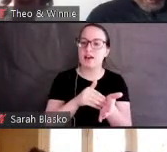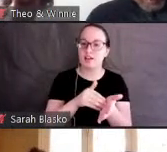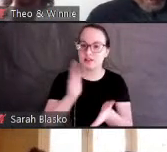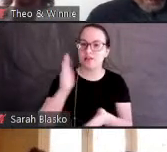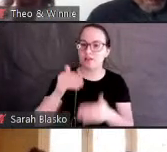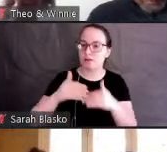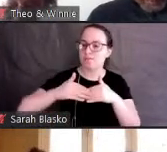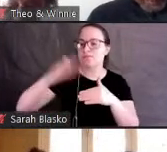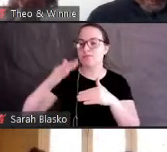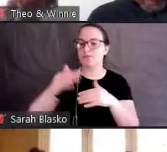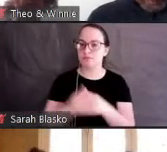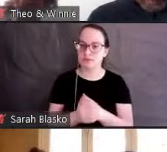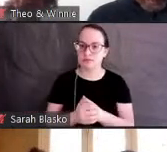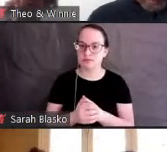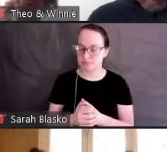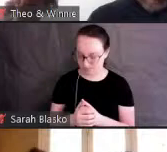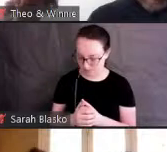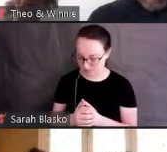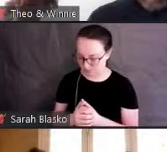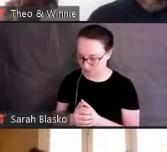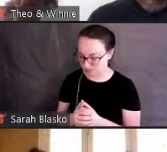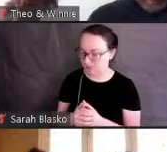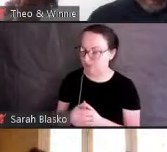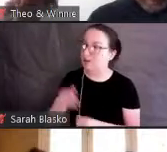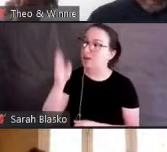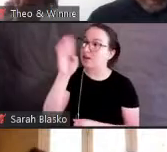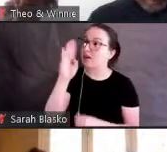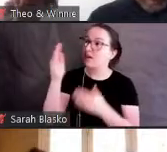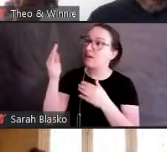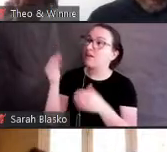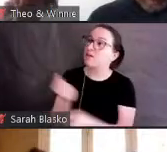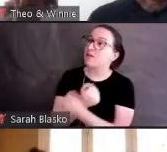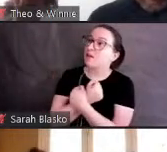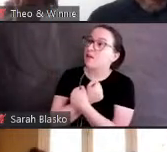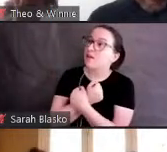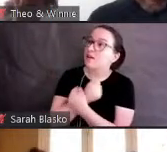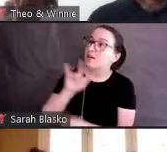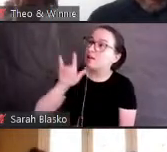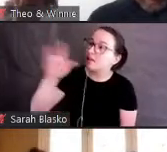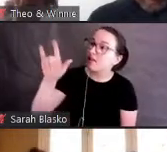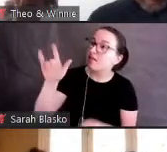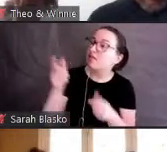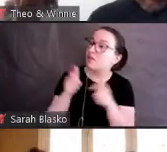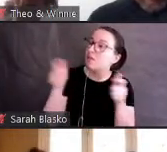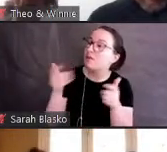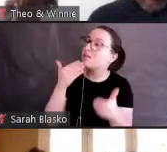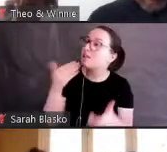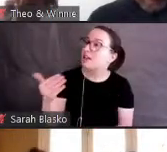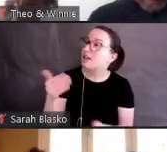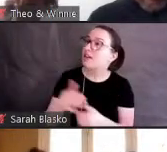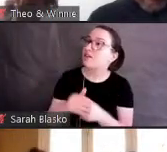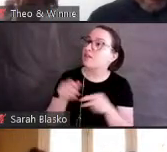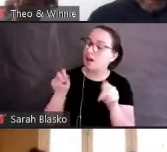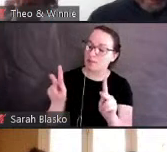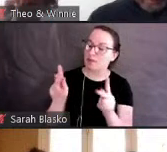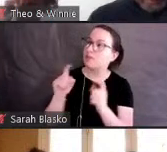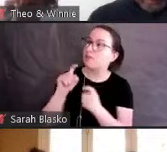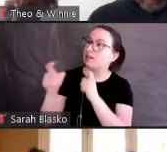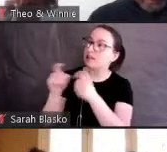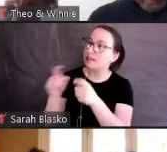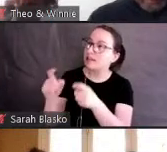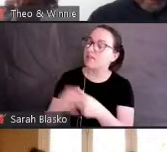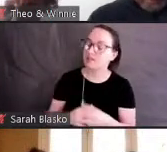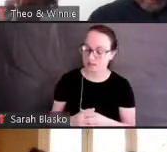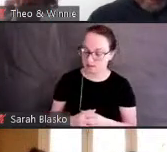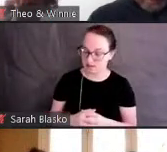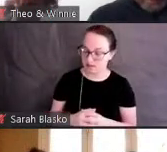love you so much, and we thank you for the opportunity to give. And we are blessed, God. We have